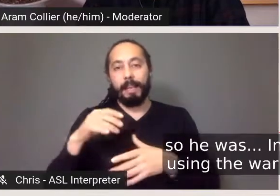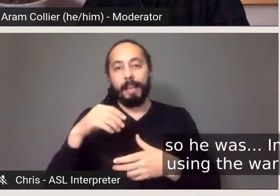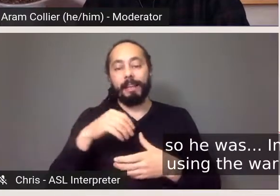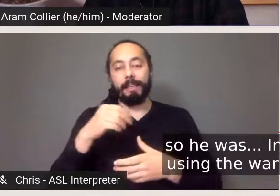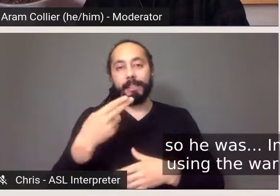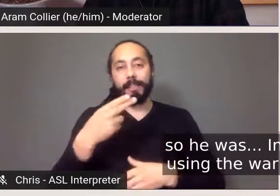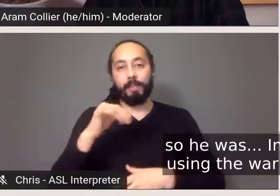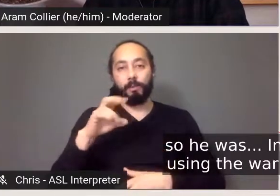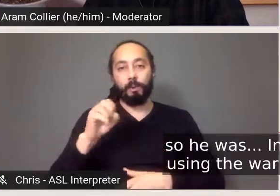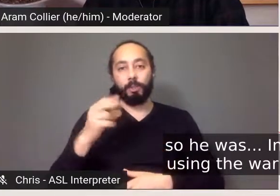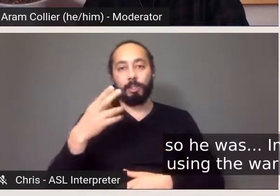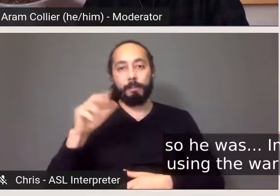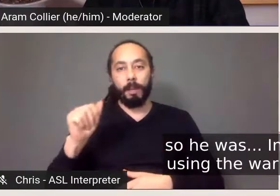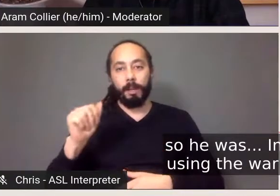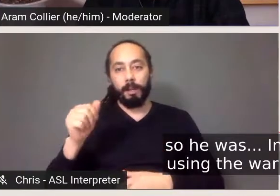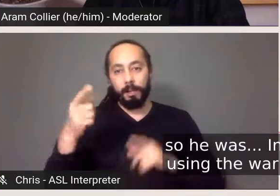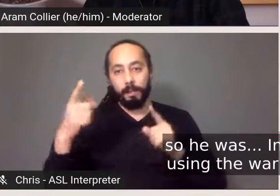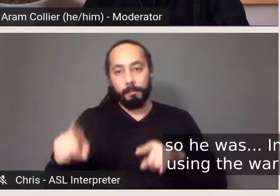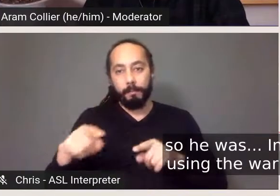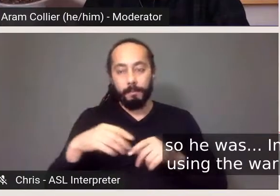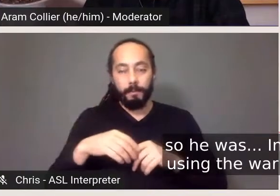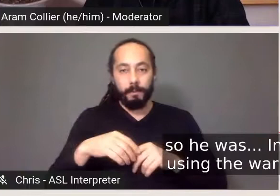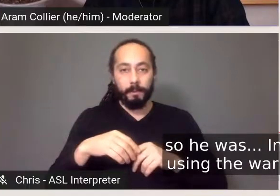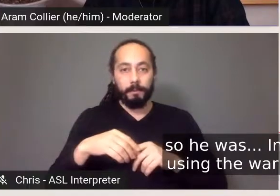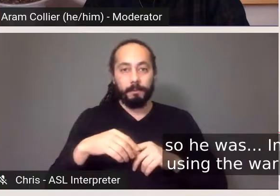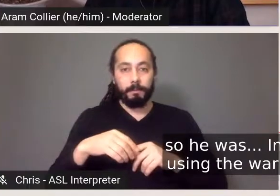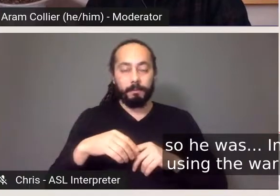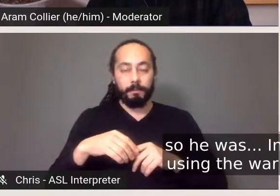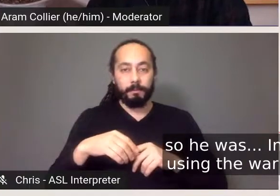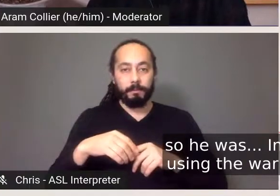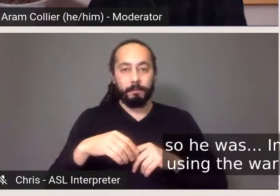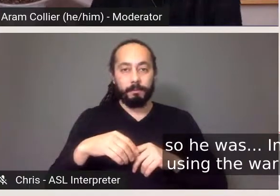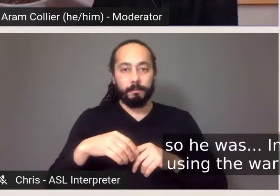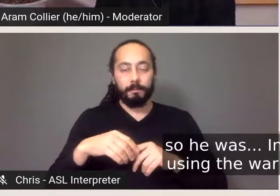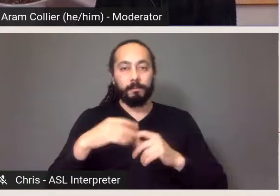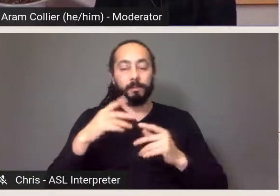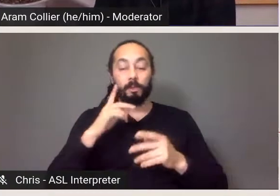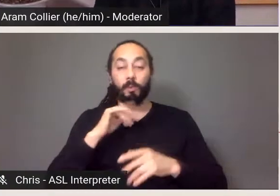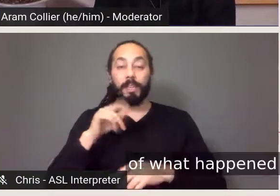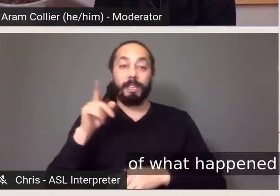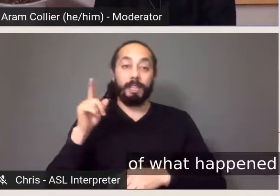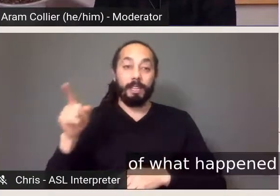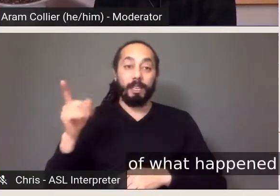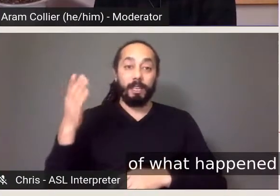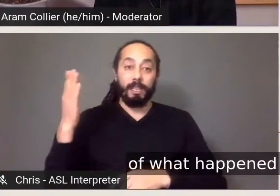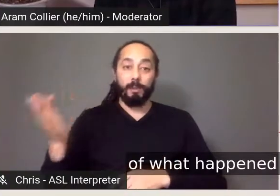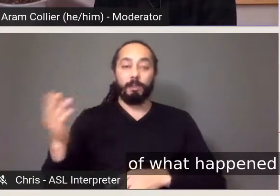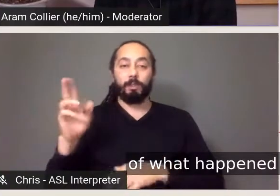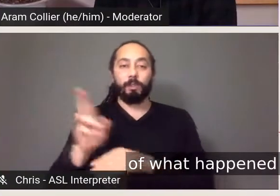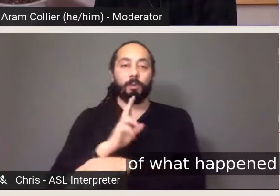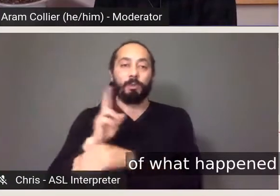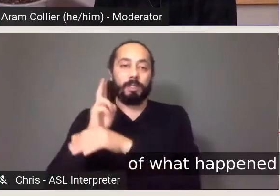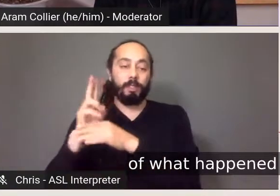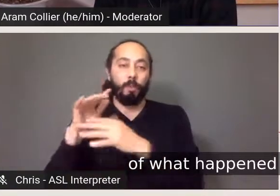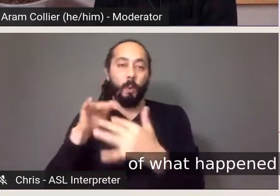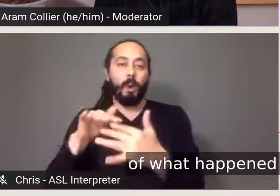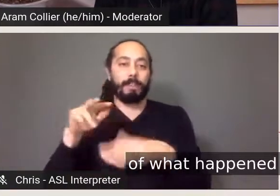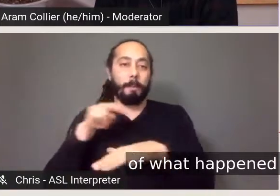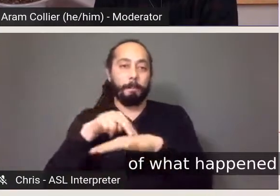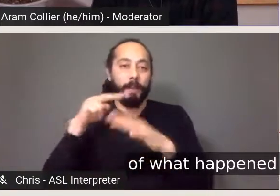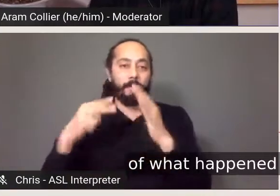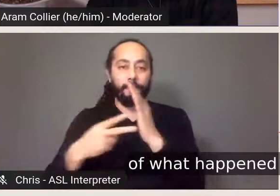So he was in a way, he was using the war as a metaphor of what happened to Japan